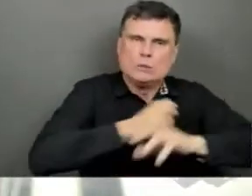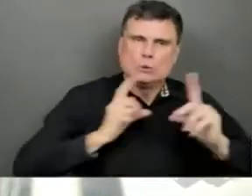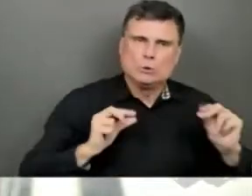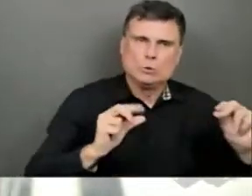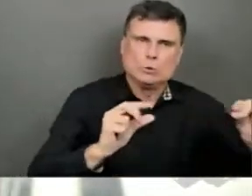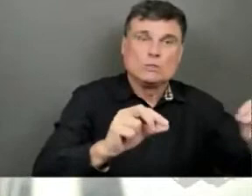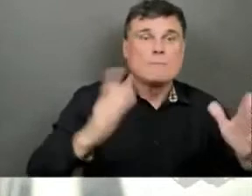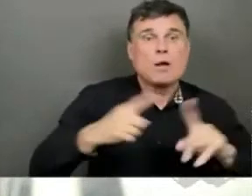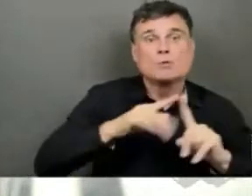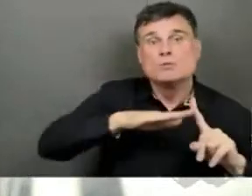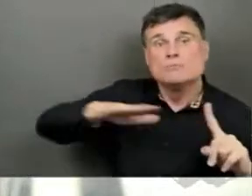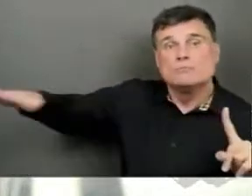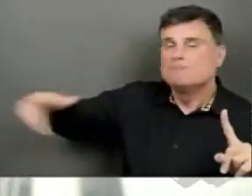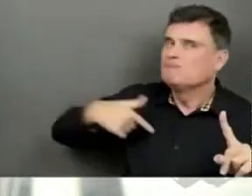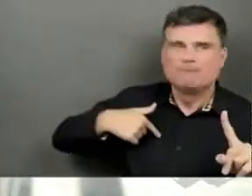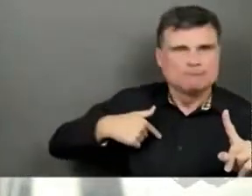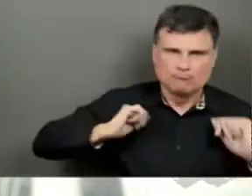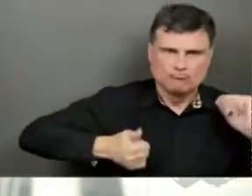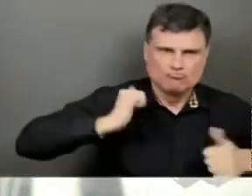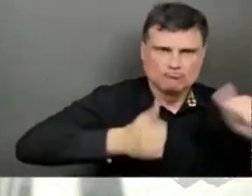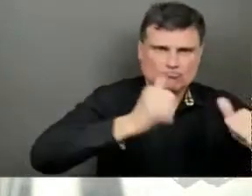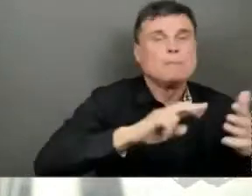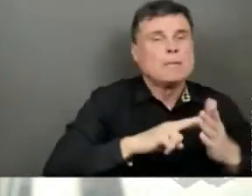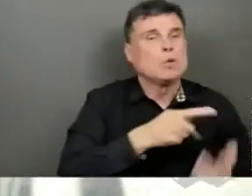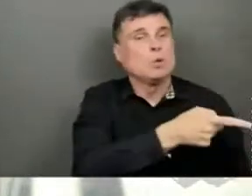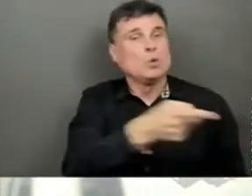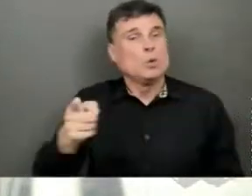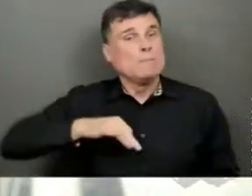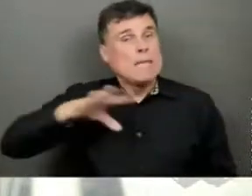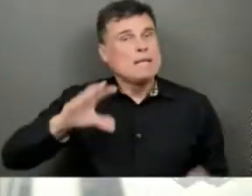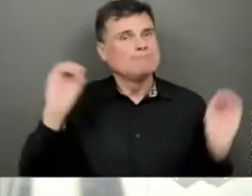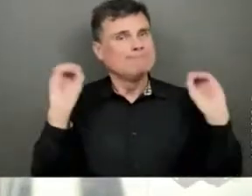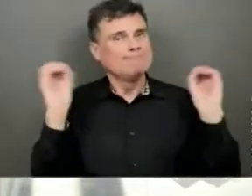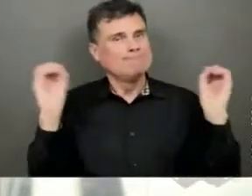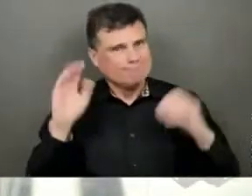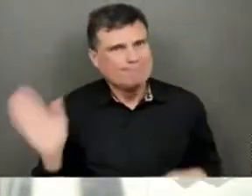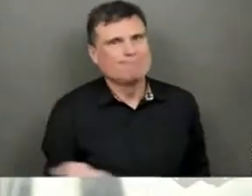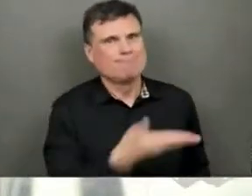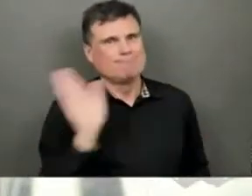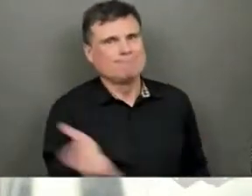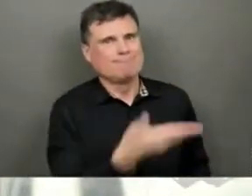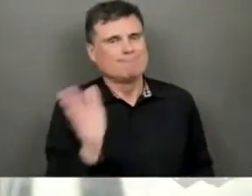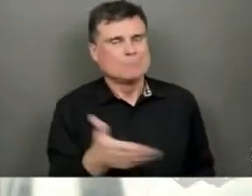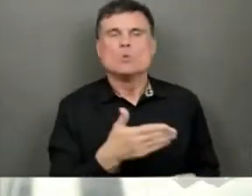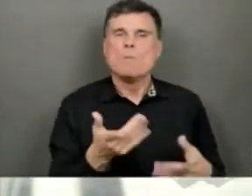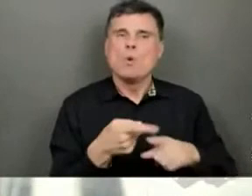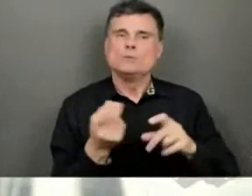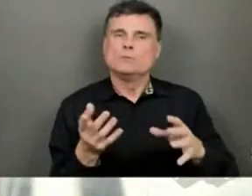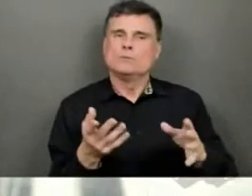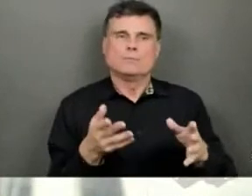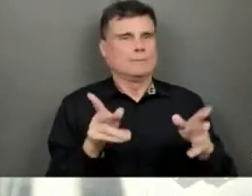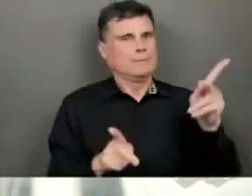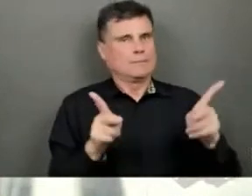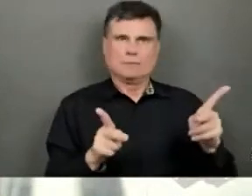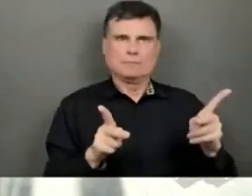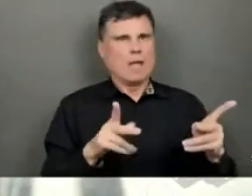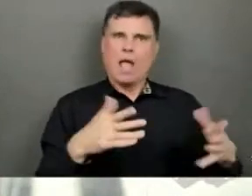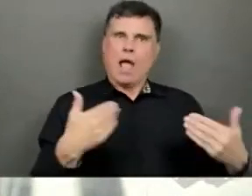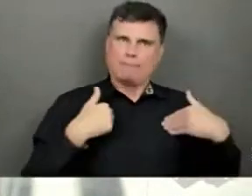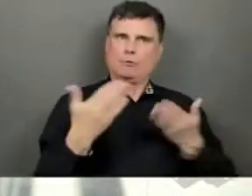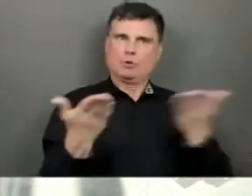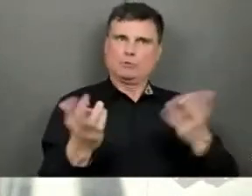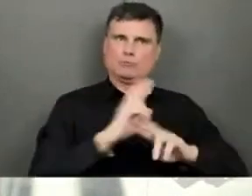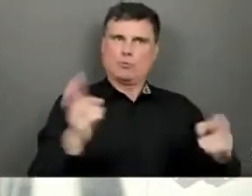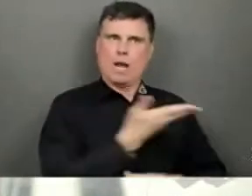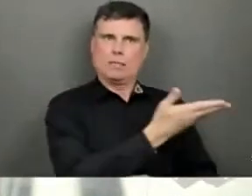we're going to continue to take it seriously and to take action to ensure that people get the service they deserve in the public system. And this